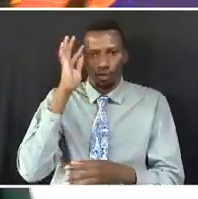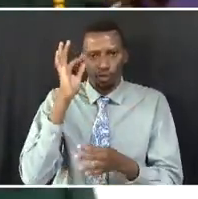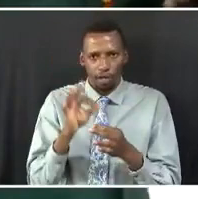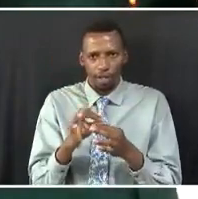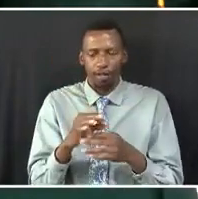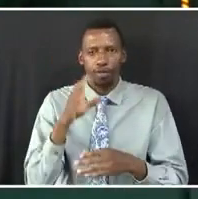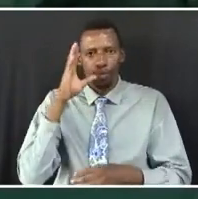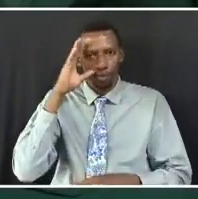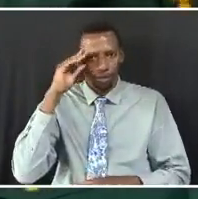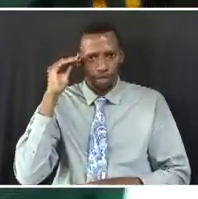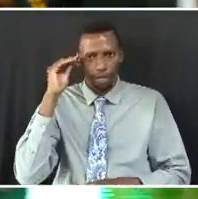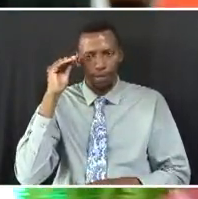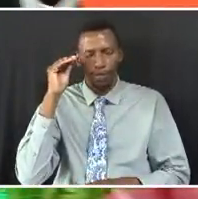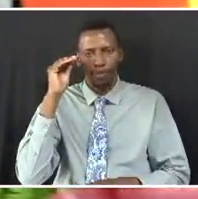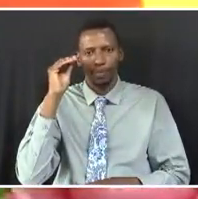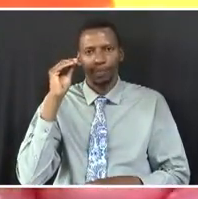Moses,